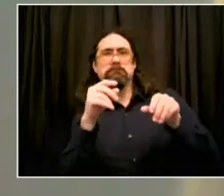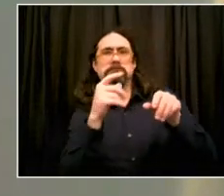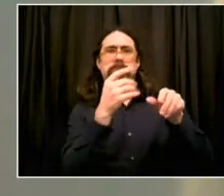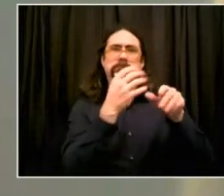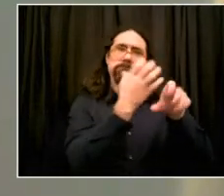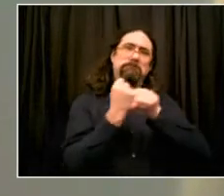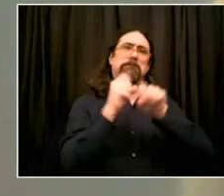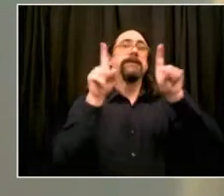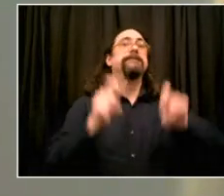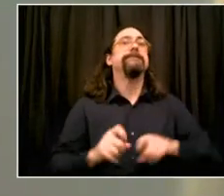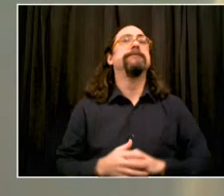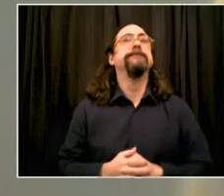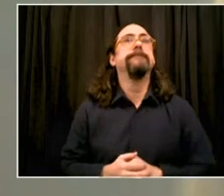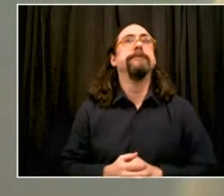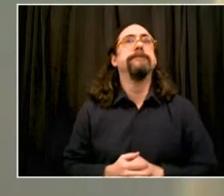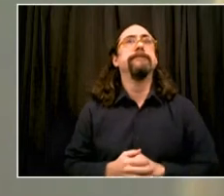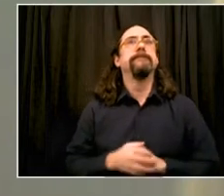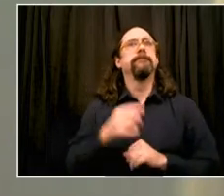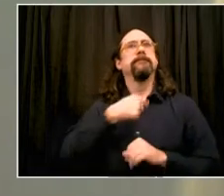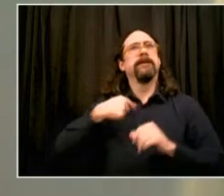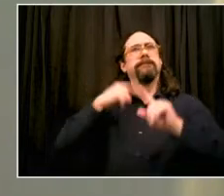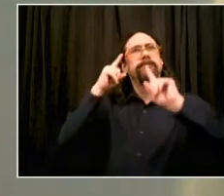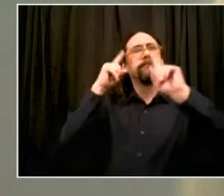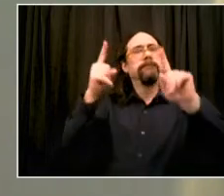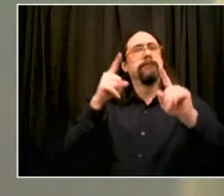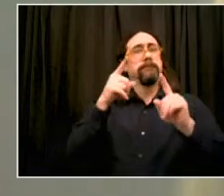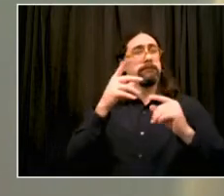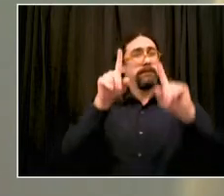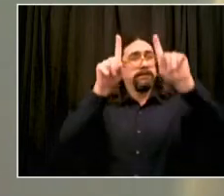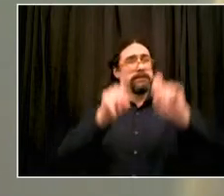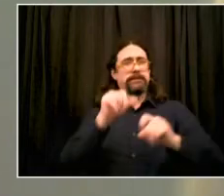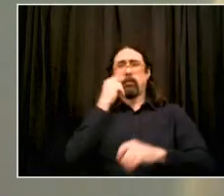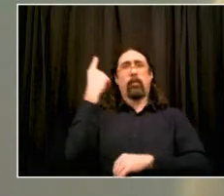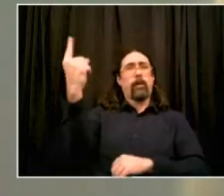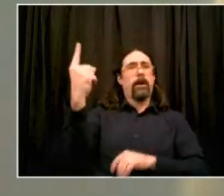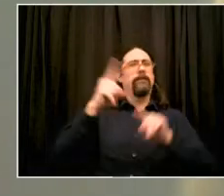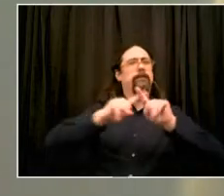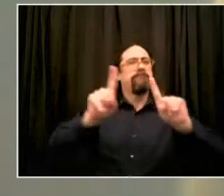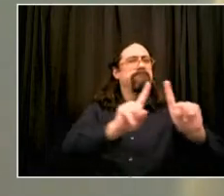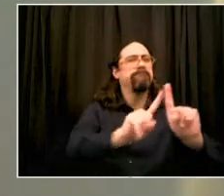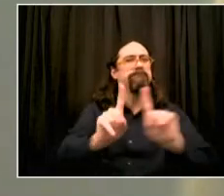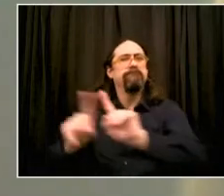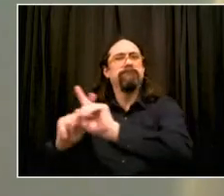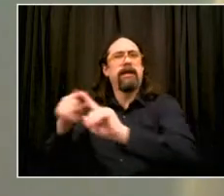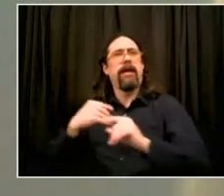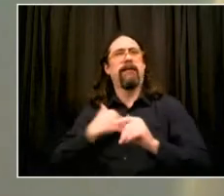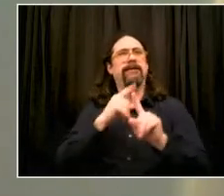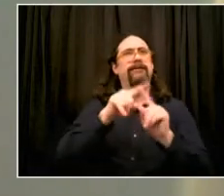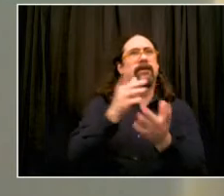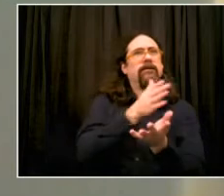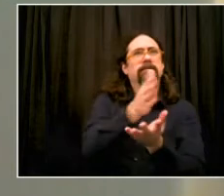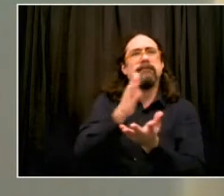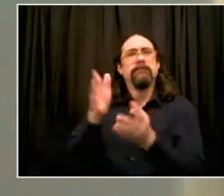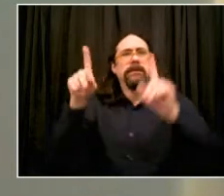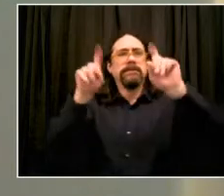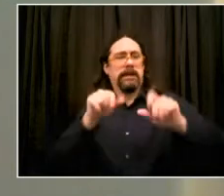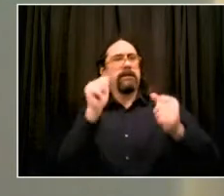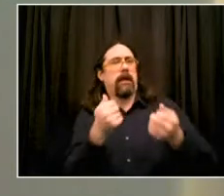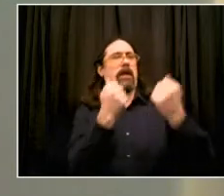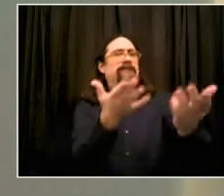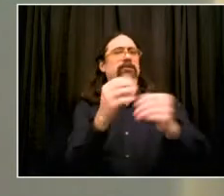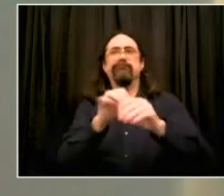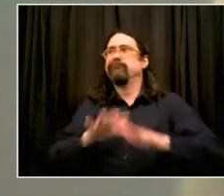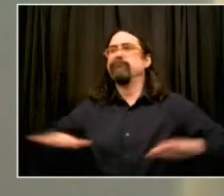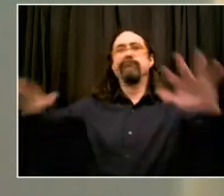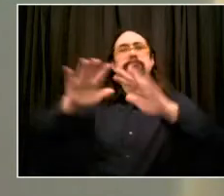tests and get them more rapidly available to people around the city. So I think you're going to continue to see already, we have this expansion. You're going to see it